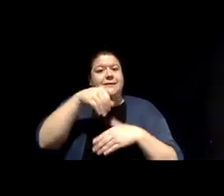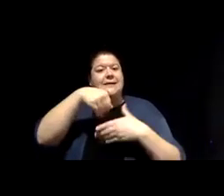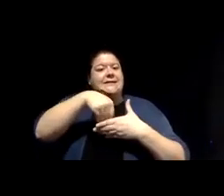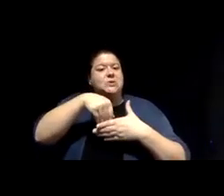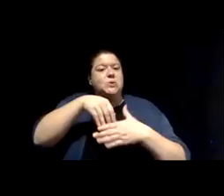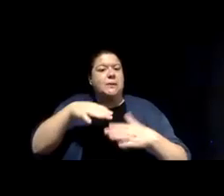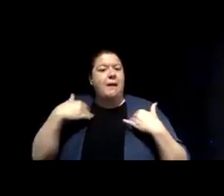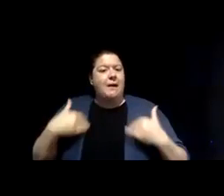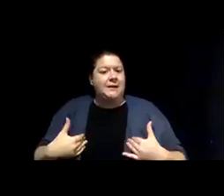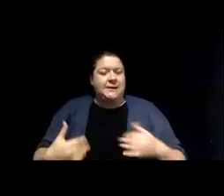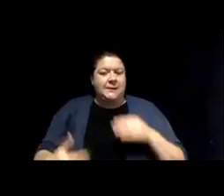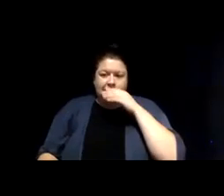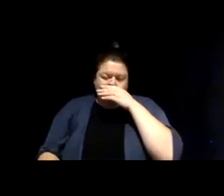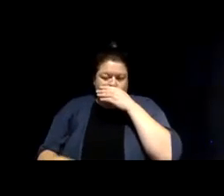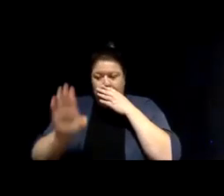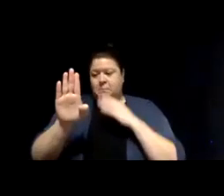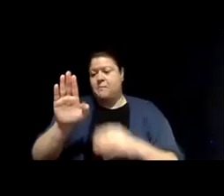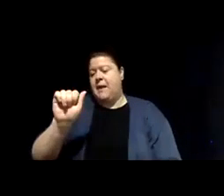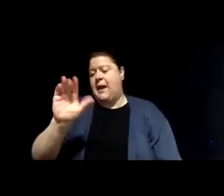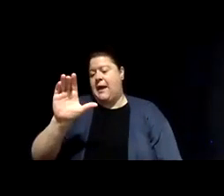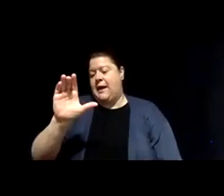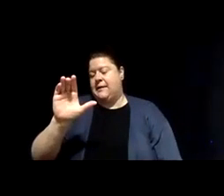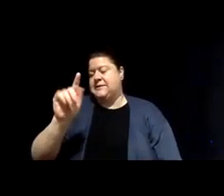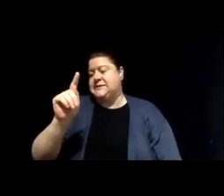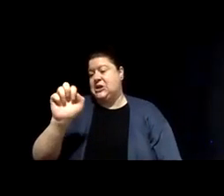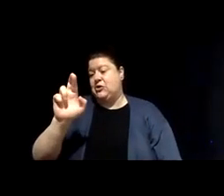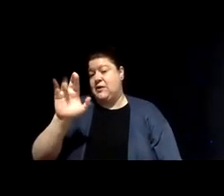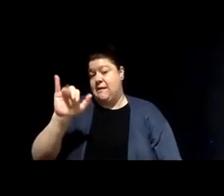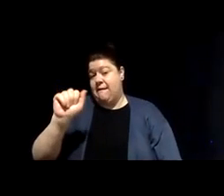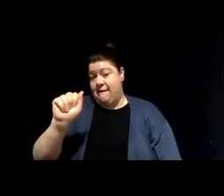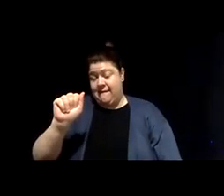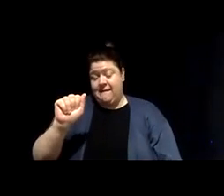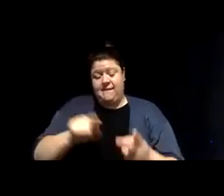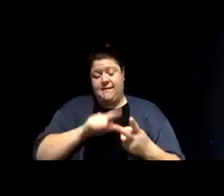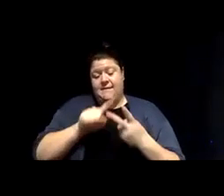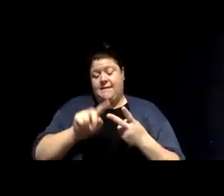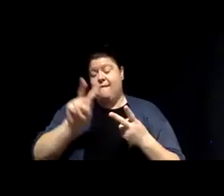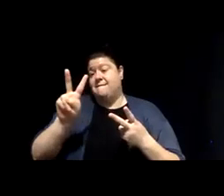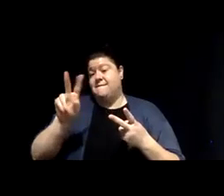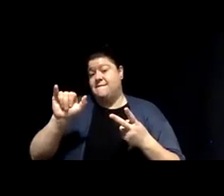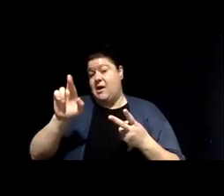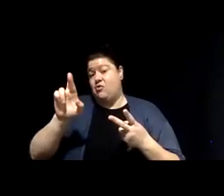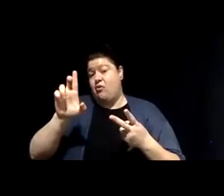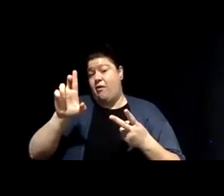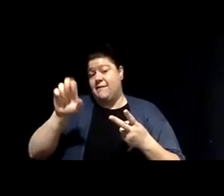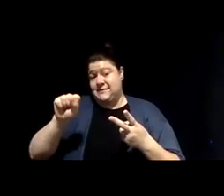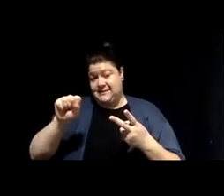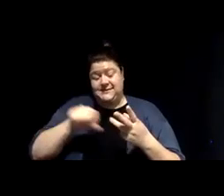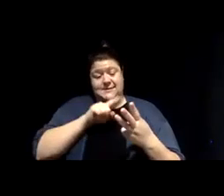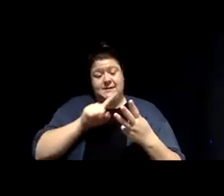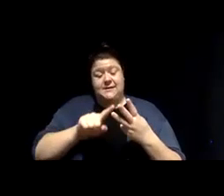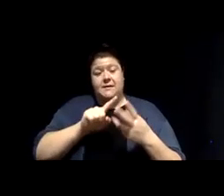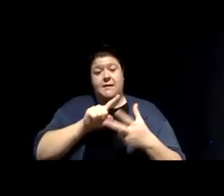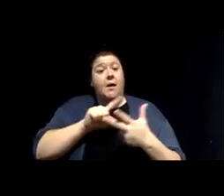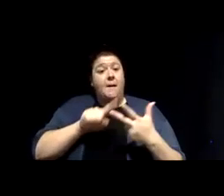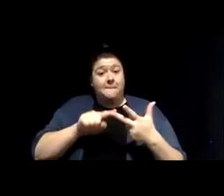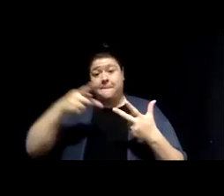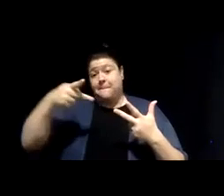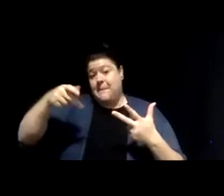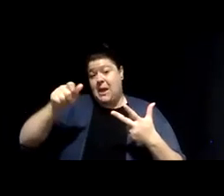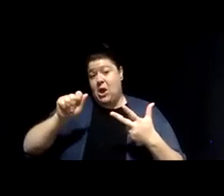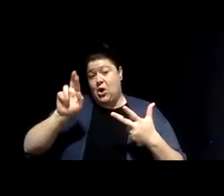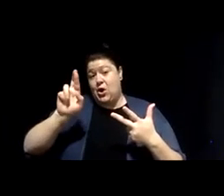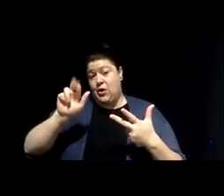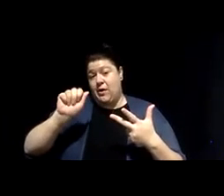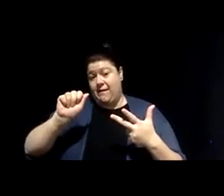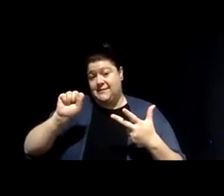body? Virus, bacteria, Virus, parasite, bacteria, parasites,